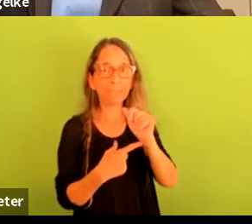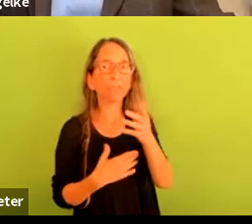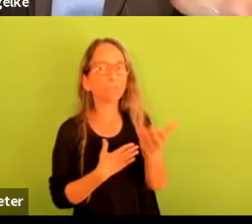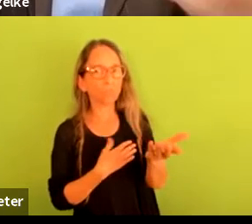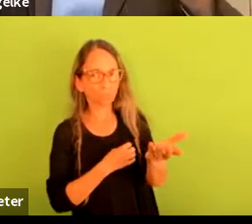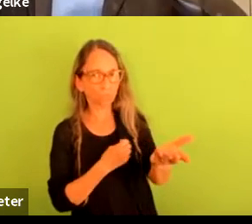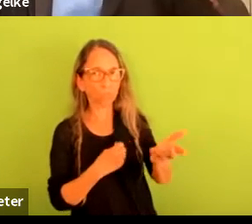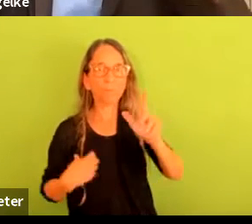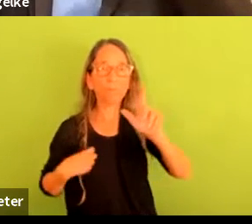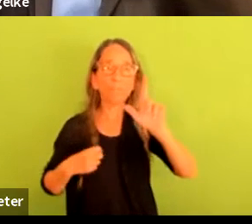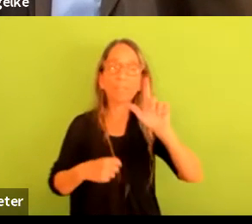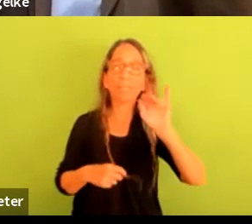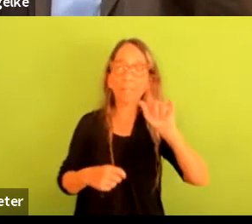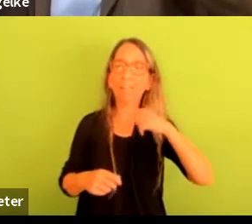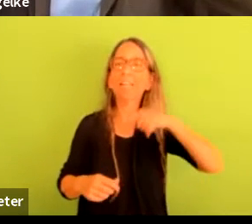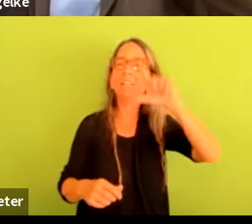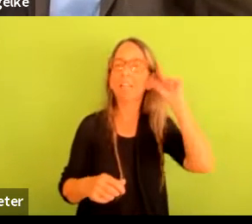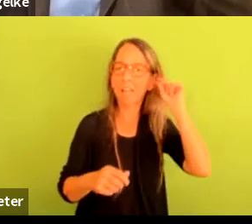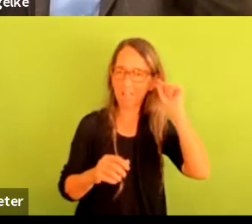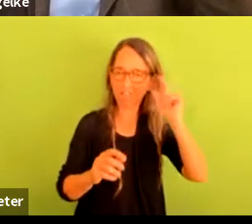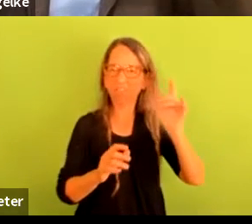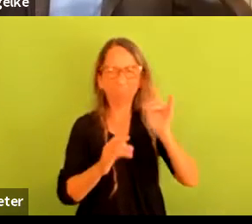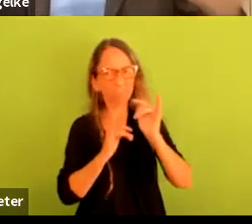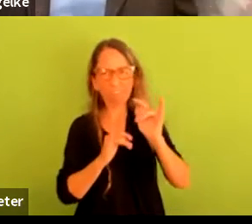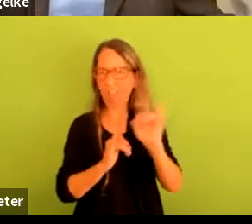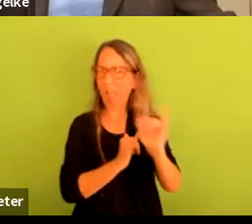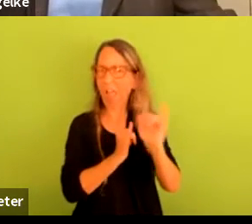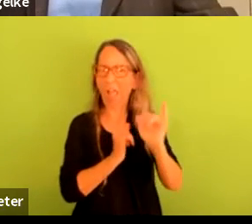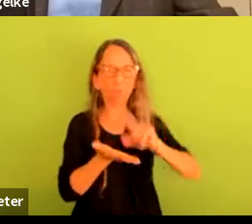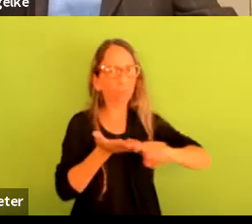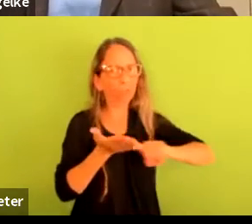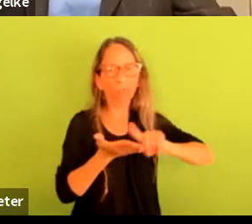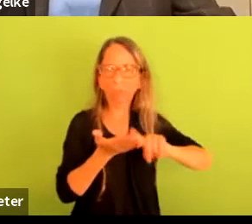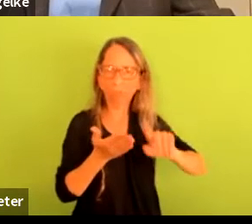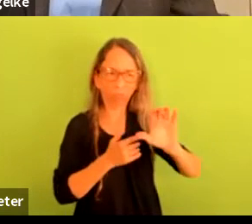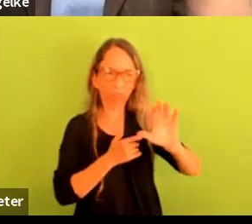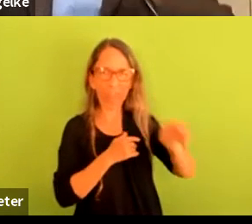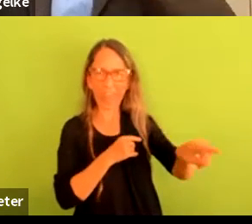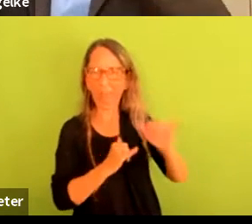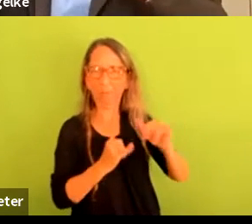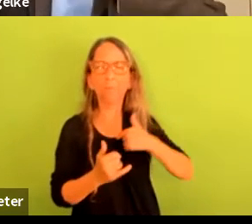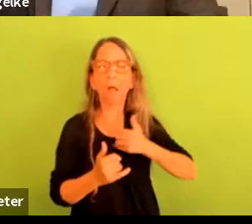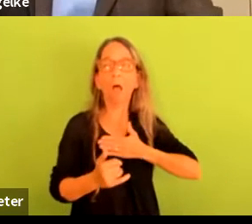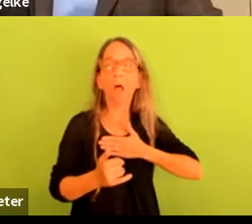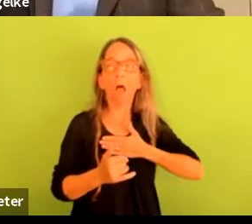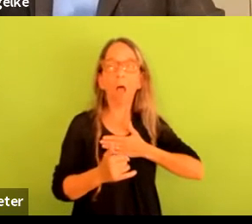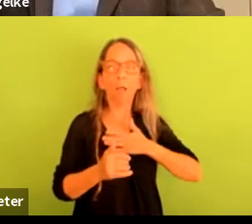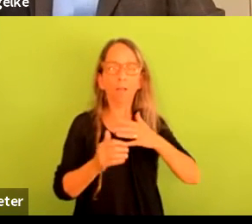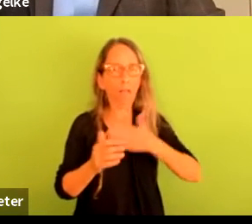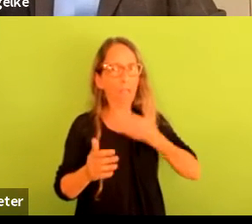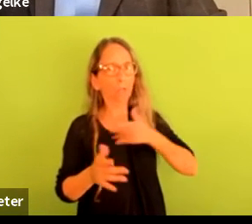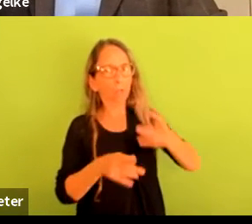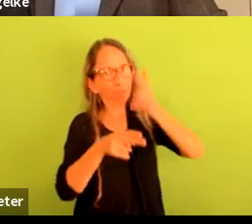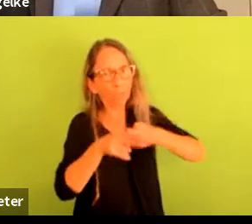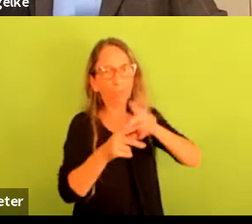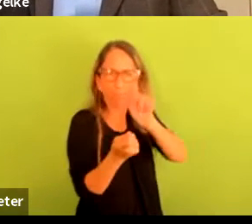of research that Cree described. I'm glad you focused on accuracy, Cree, because I was